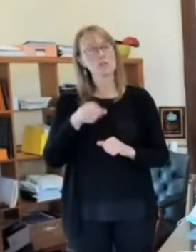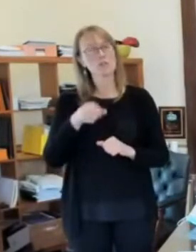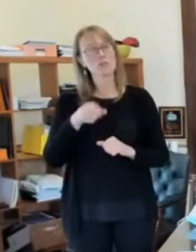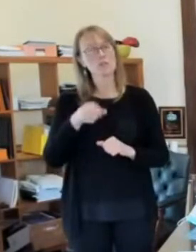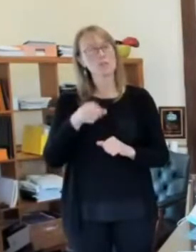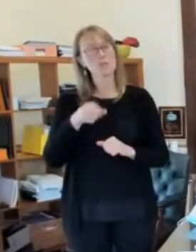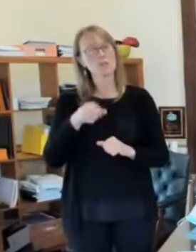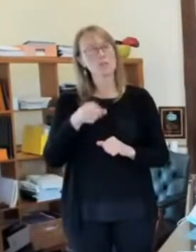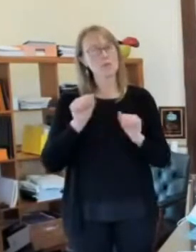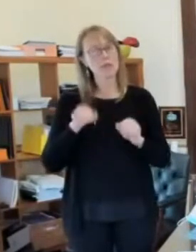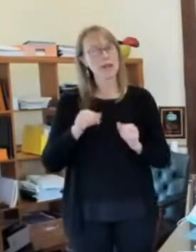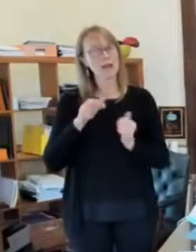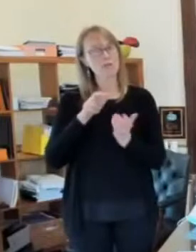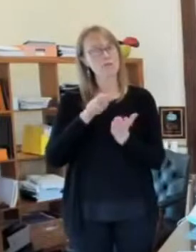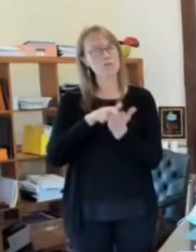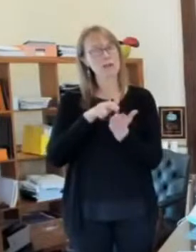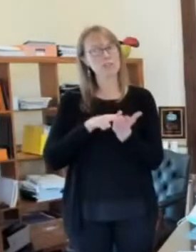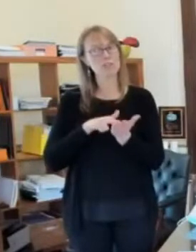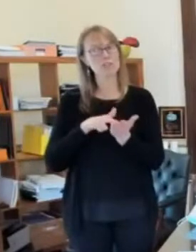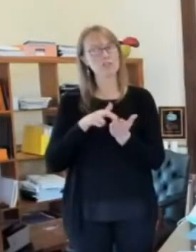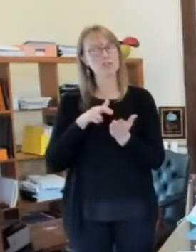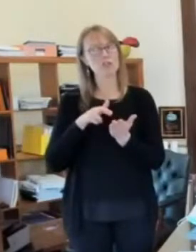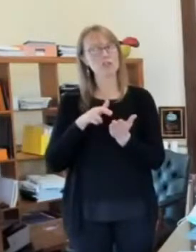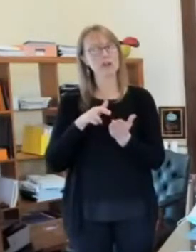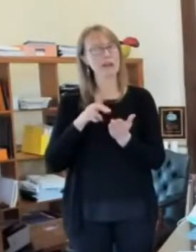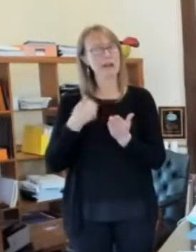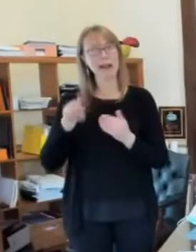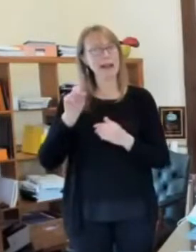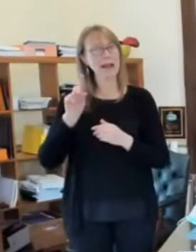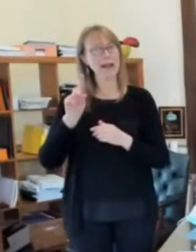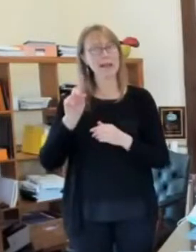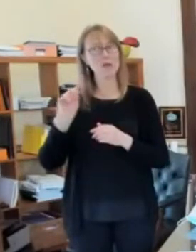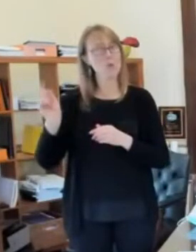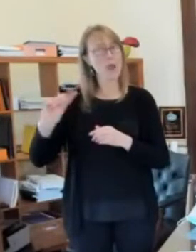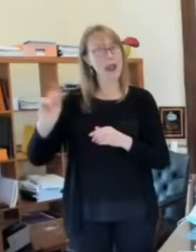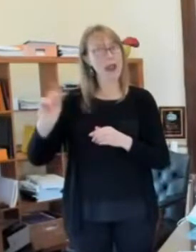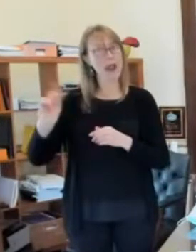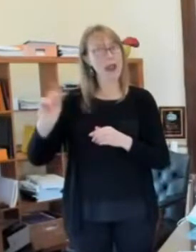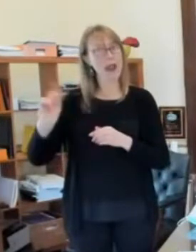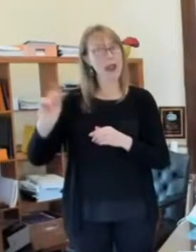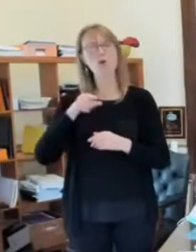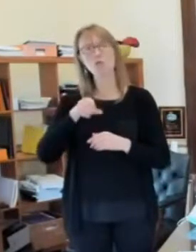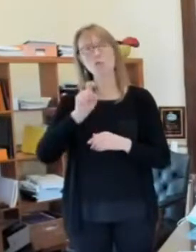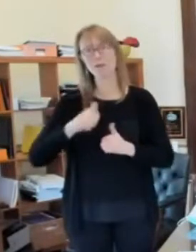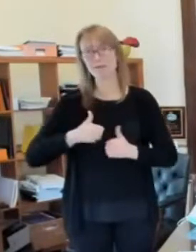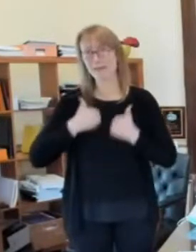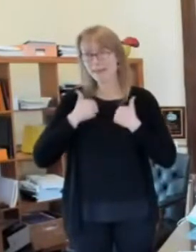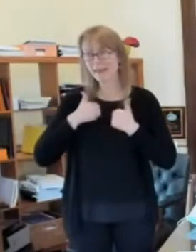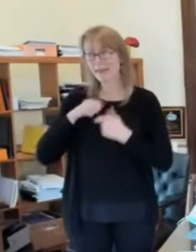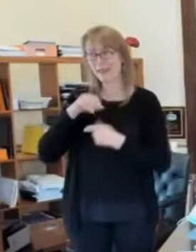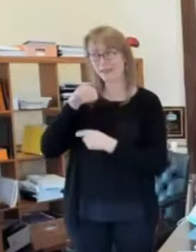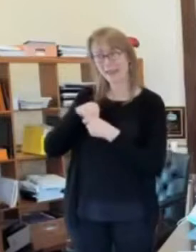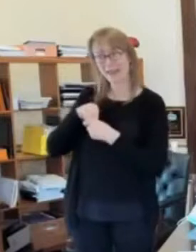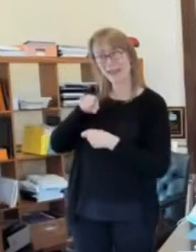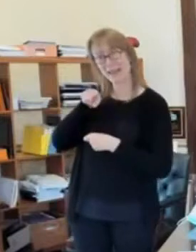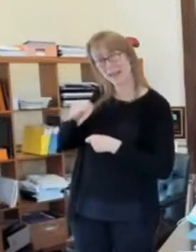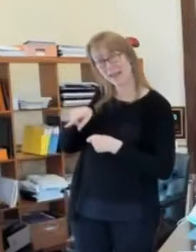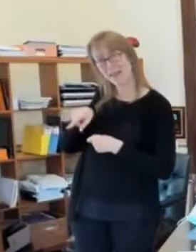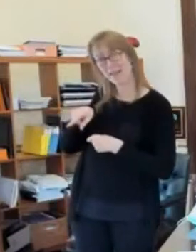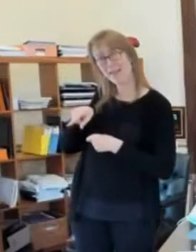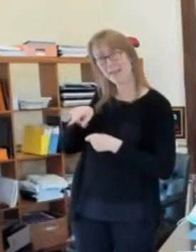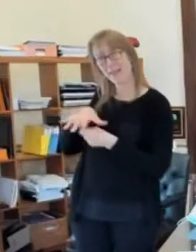in the jurisdiction in which the survey you are filling out, but you work in another